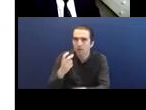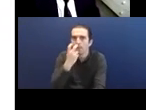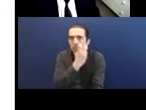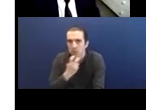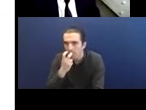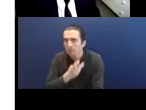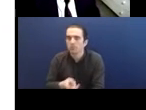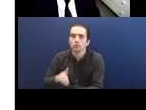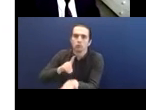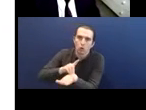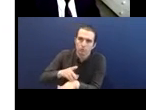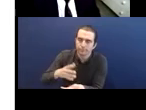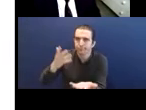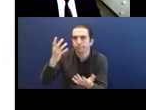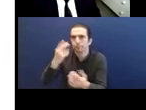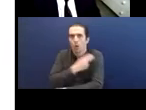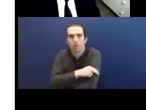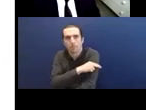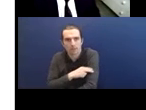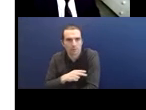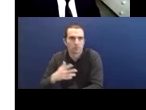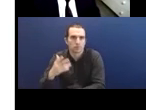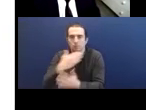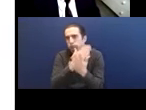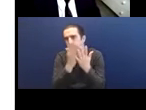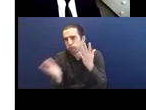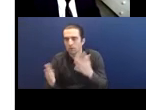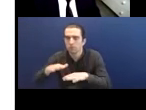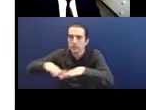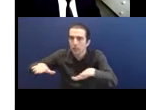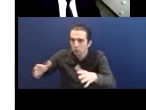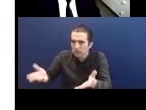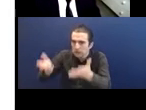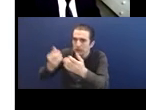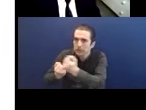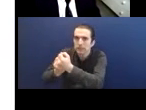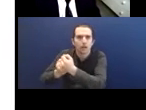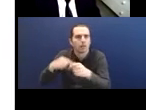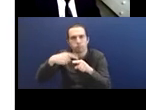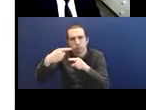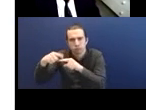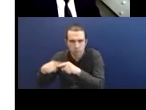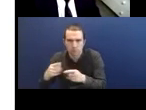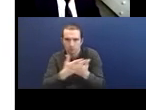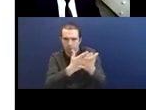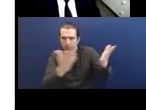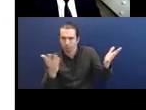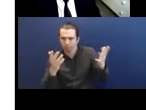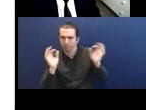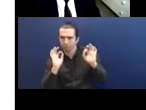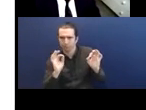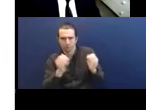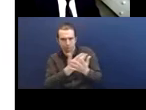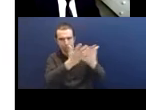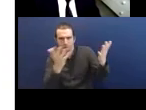for instance, with cerebral palsy are not going to walk and would be better off as wheelchair users. And yet a huge